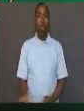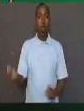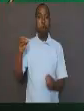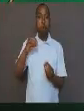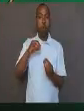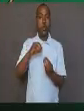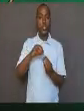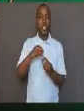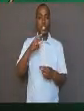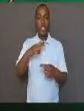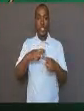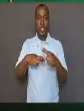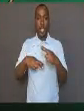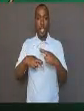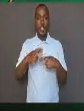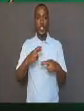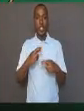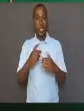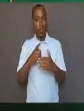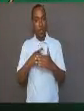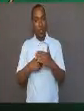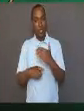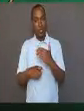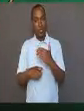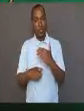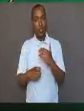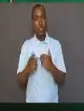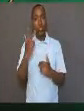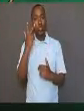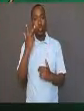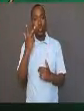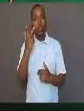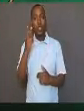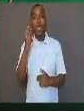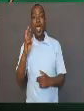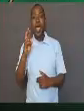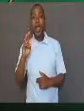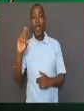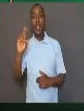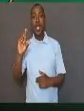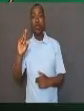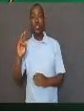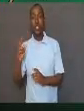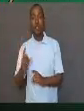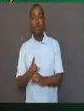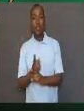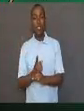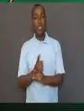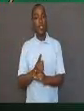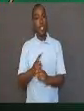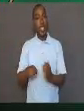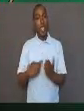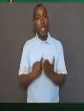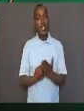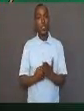Oxidation reactions can produce free radicals, which are atoms or